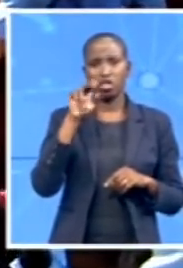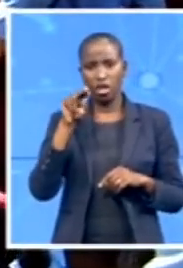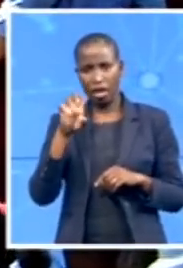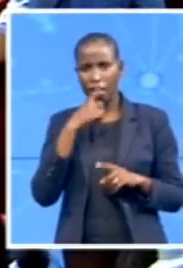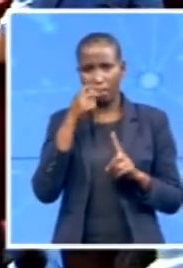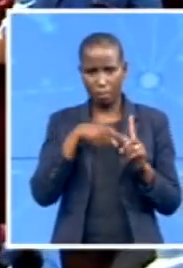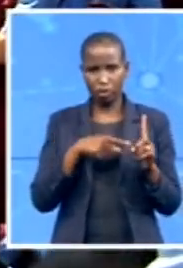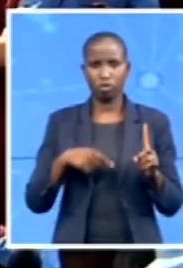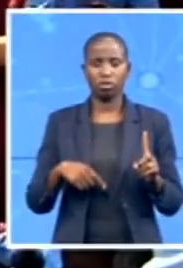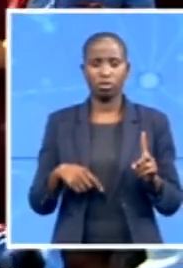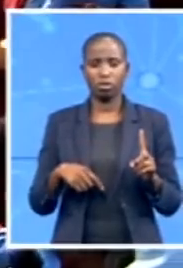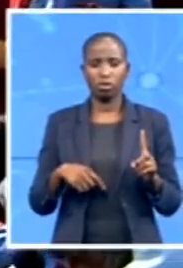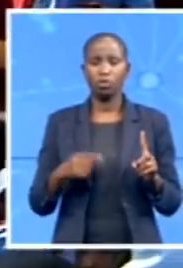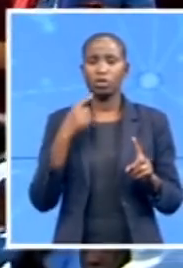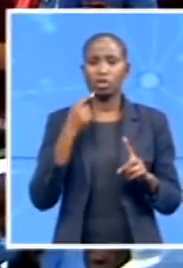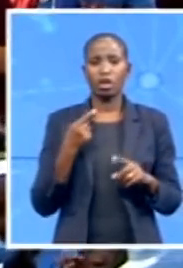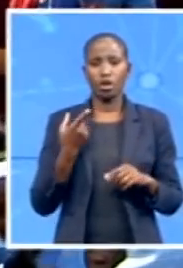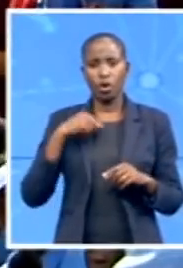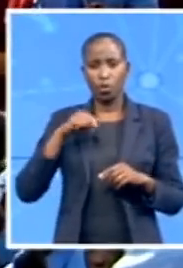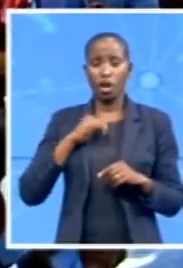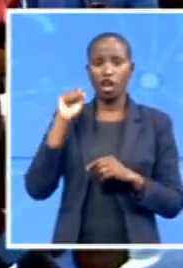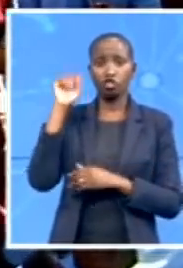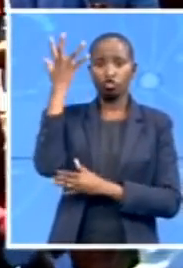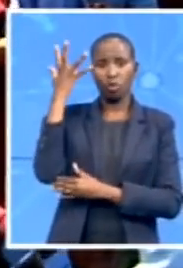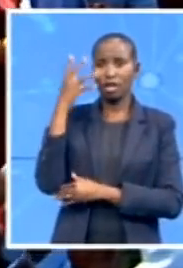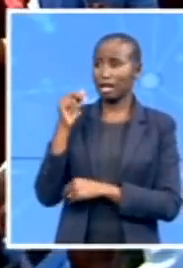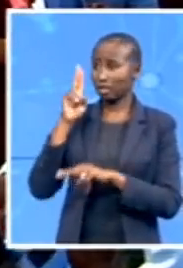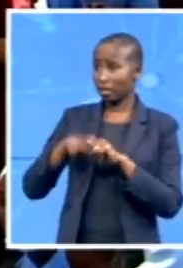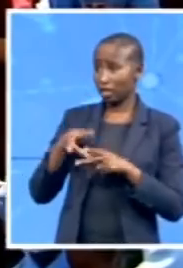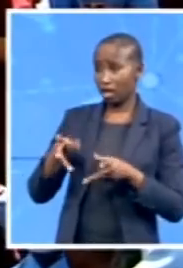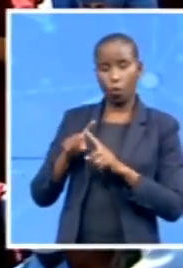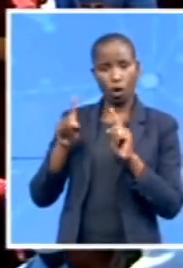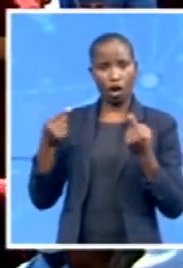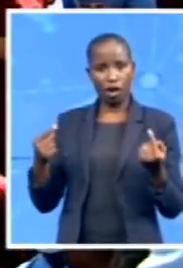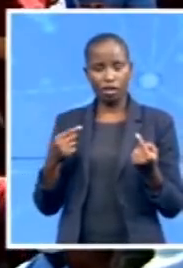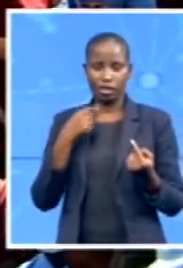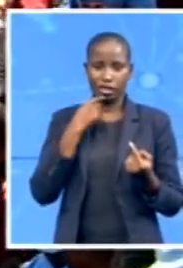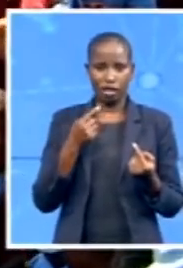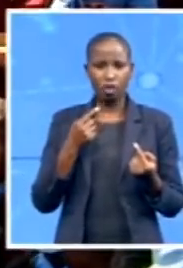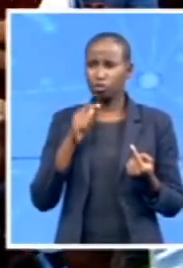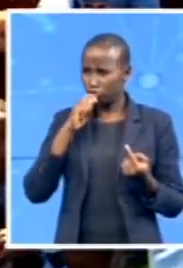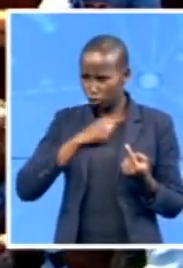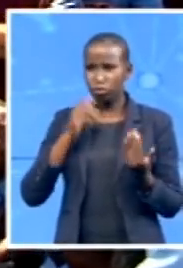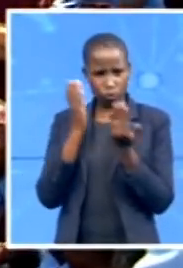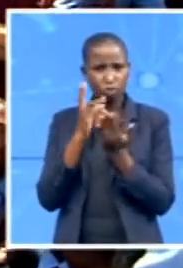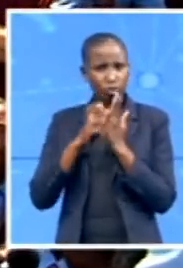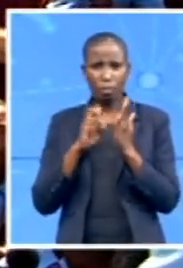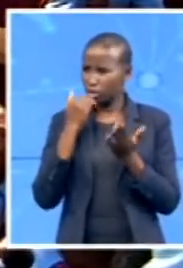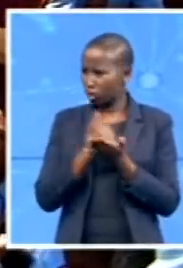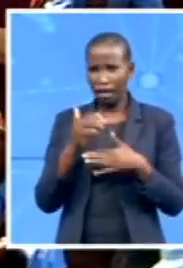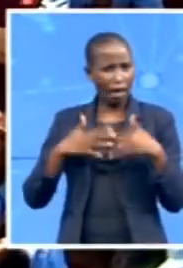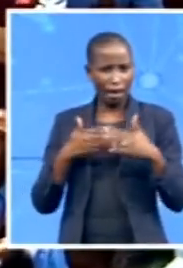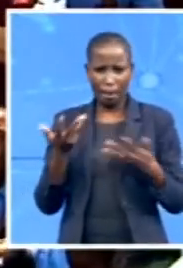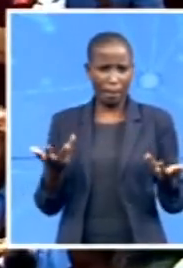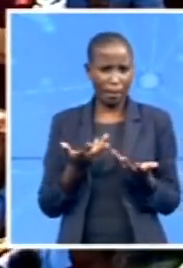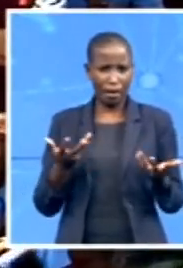are, and this is a tree where... This is the tree of the school where we are all supposed to be safe. We're supposed to sit anywhere. I mean, how can we be hit because of we are playing